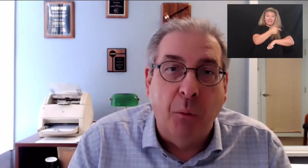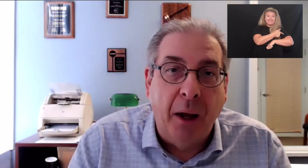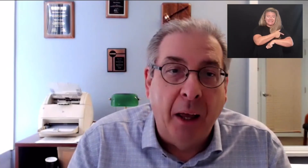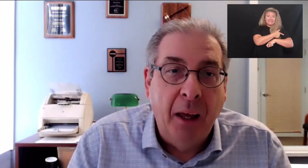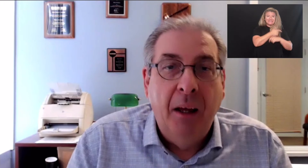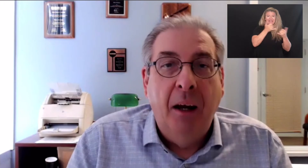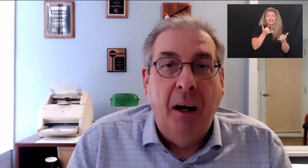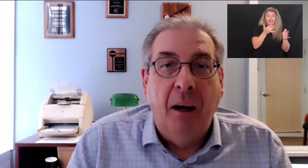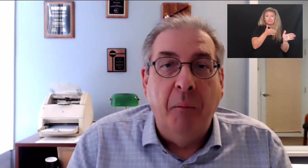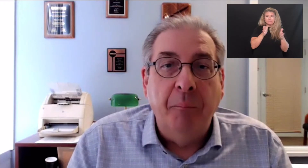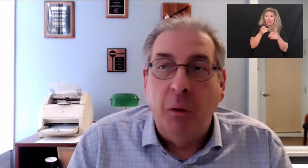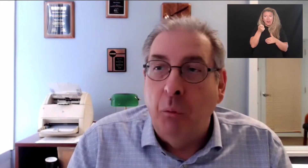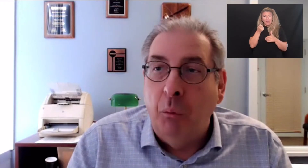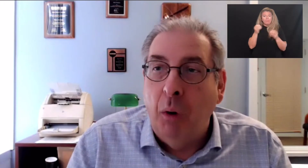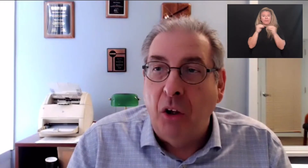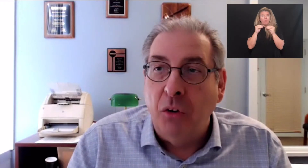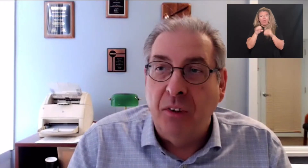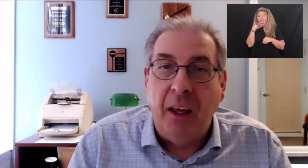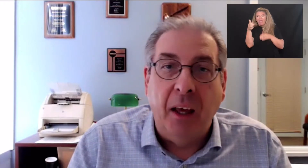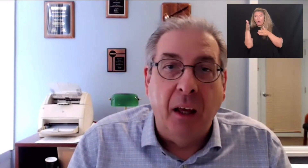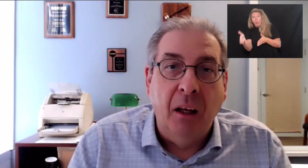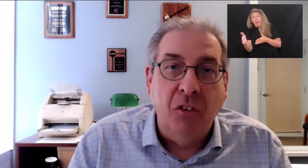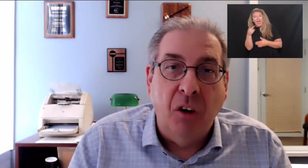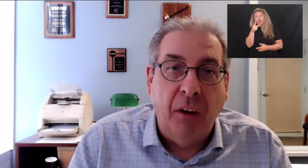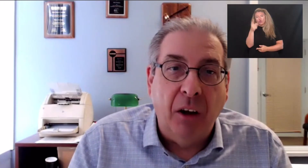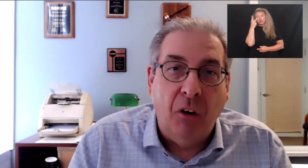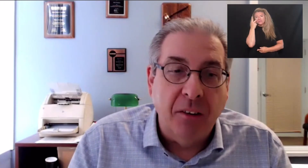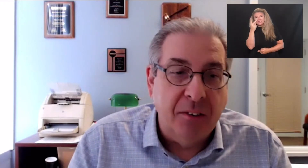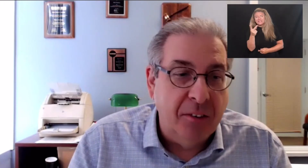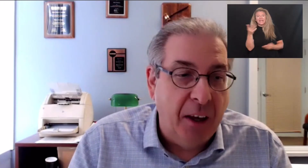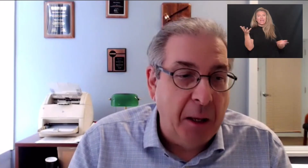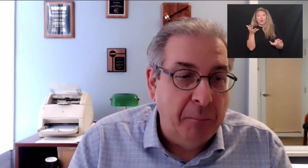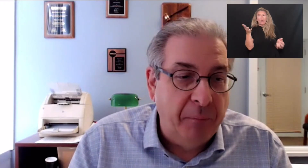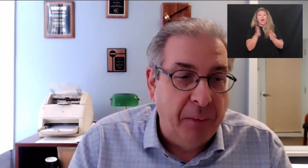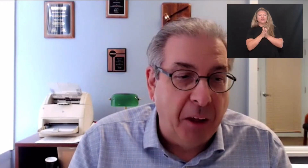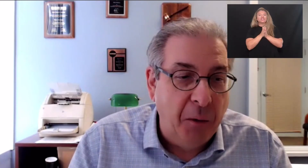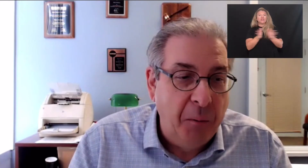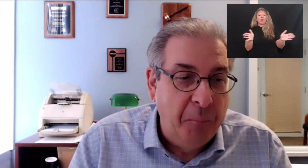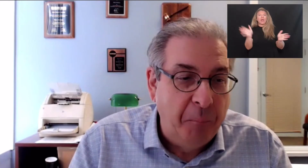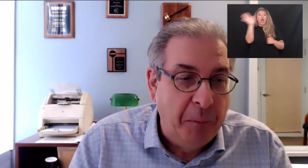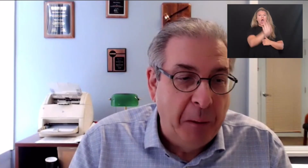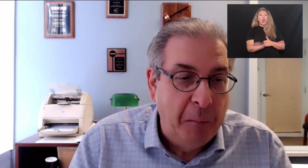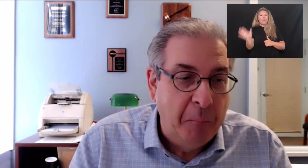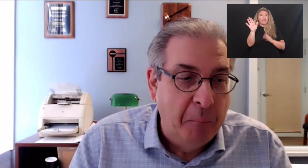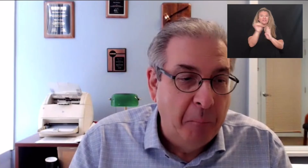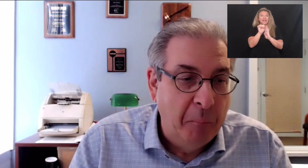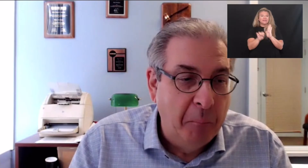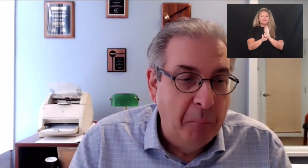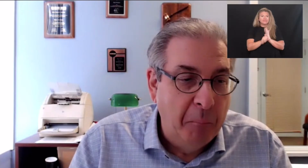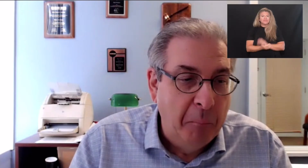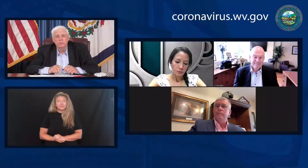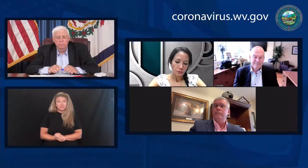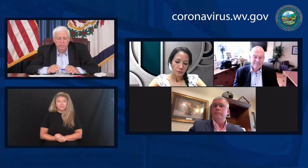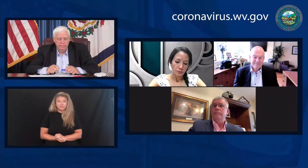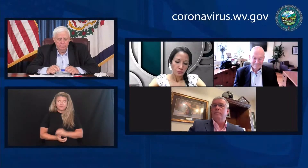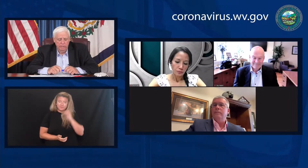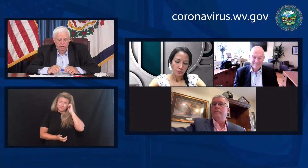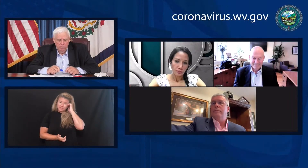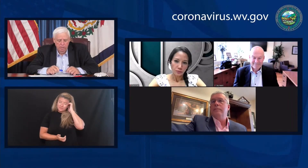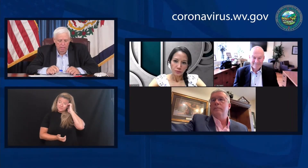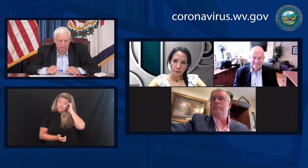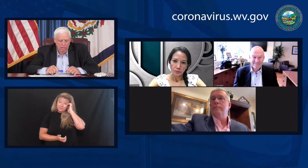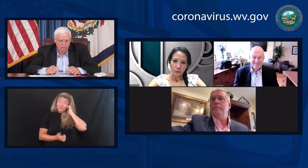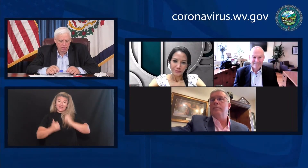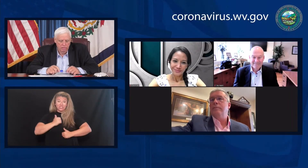tipped the other way. What are you seeing generally across the state? Thank you. General, please